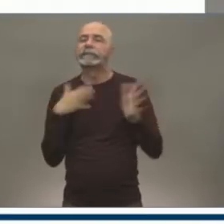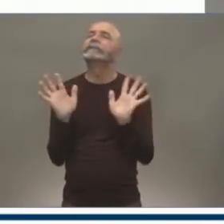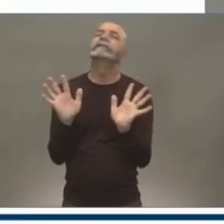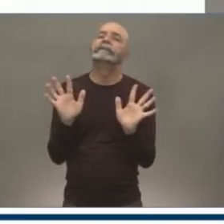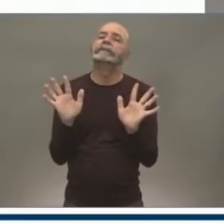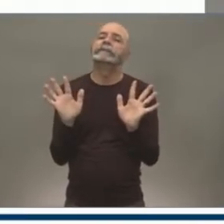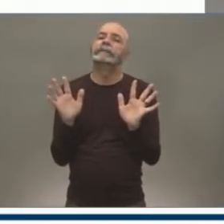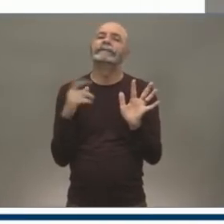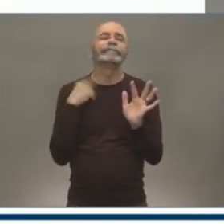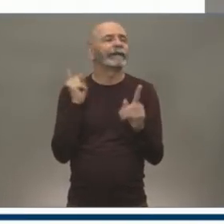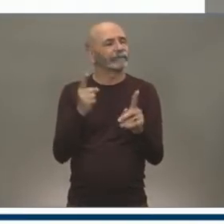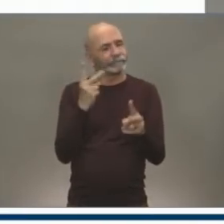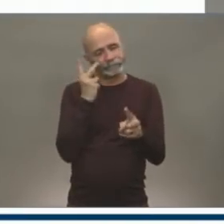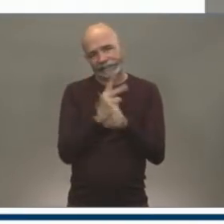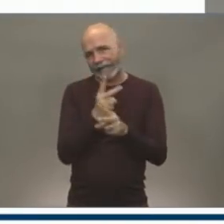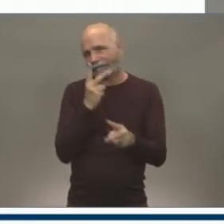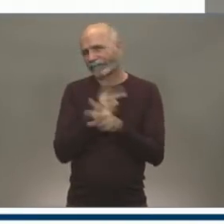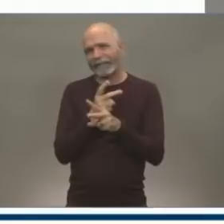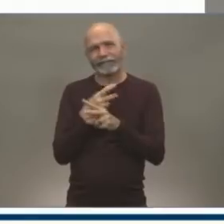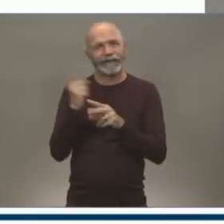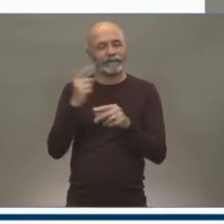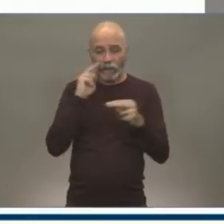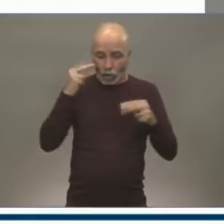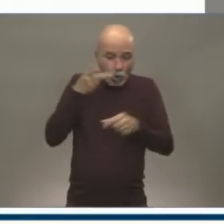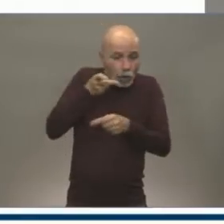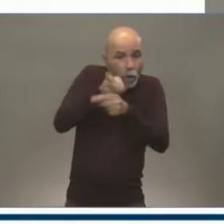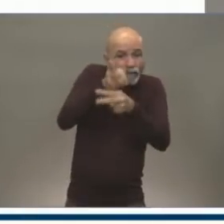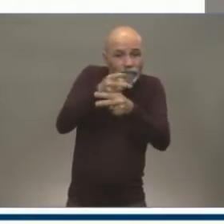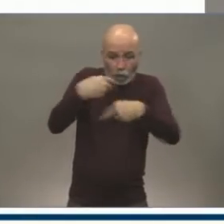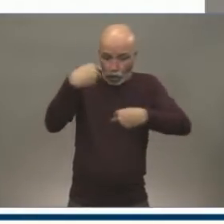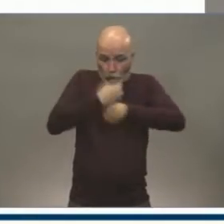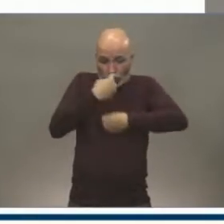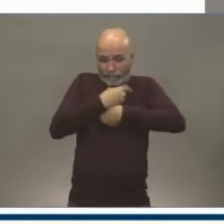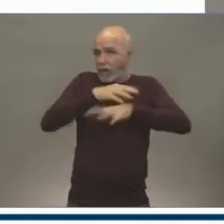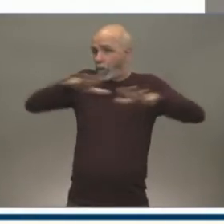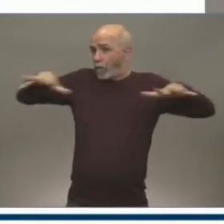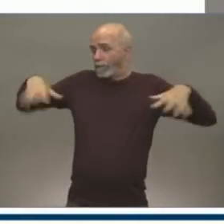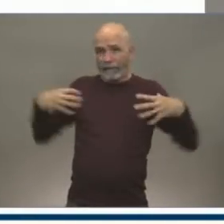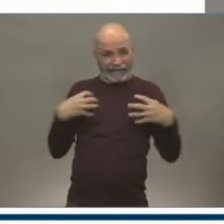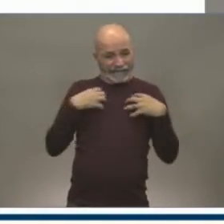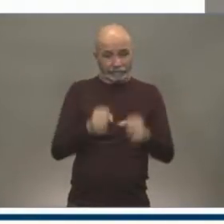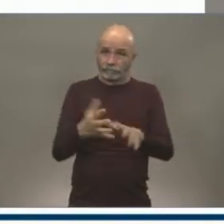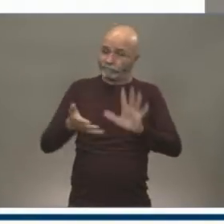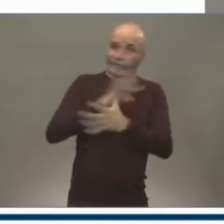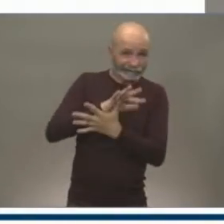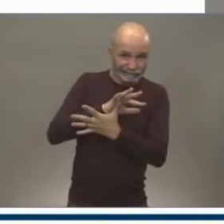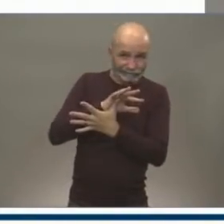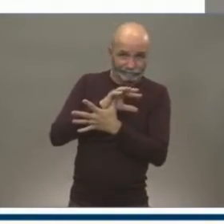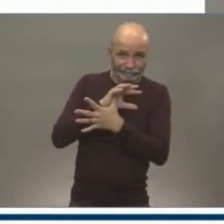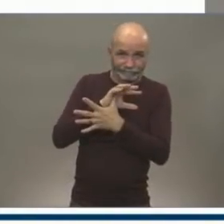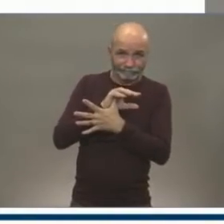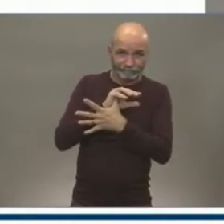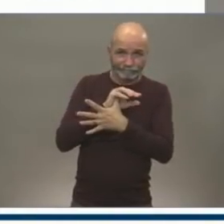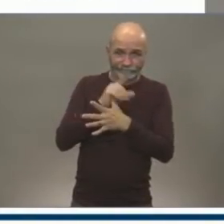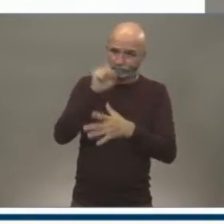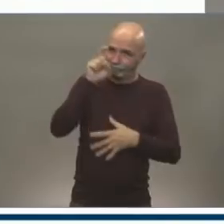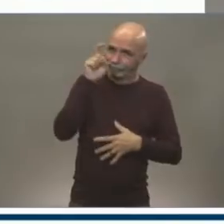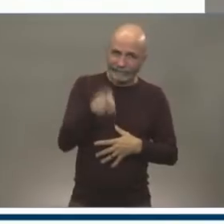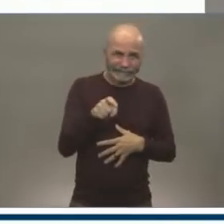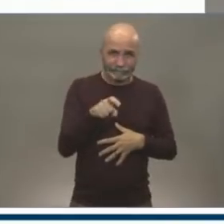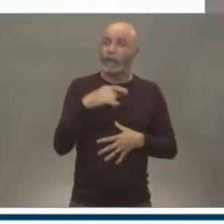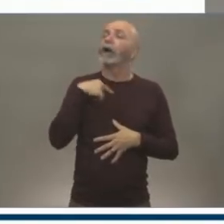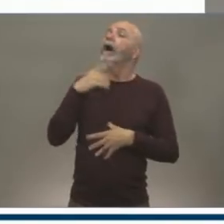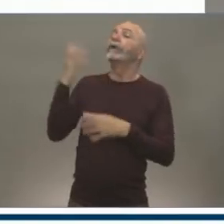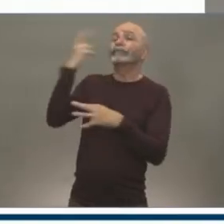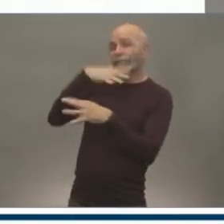health. The things that are going to keep us healthy during this time are the ones that will keep us COVID safe as well. It